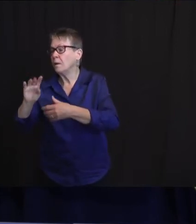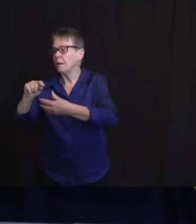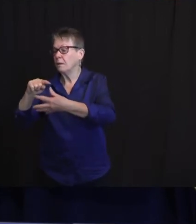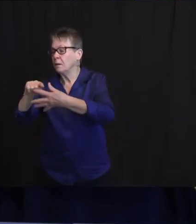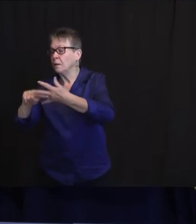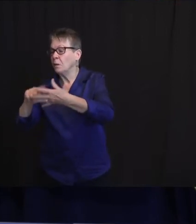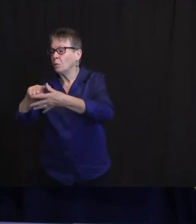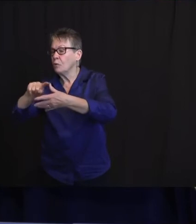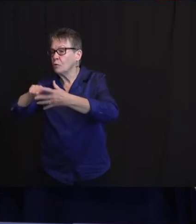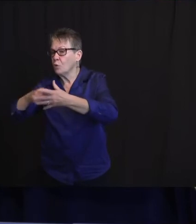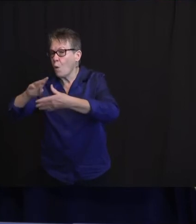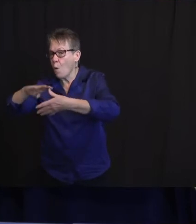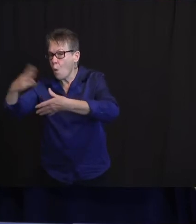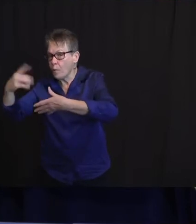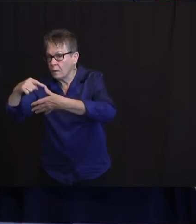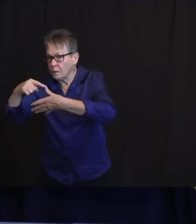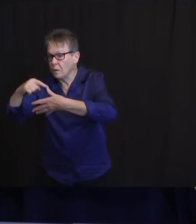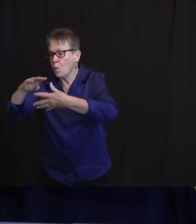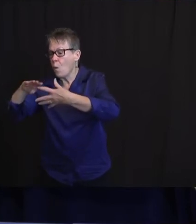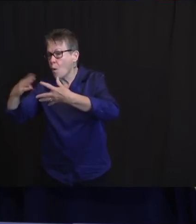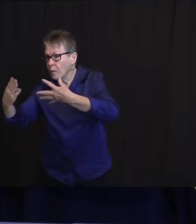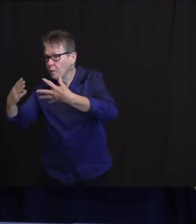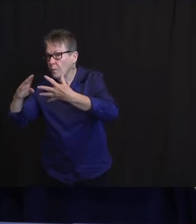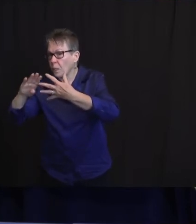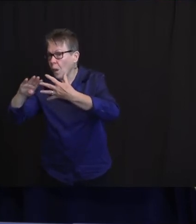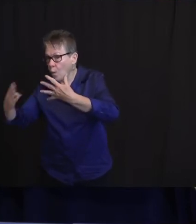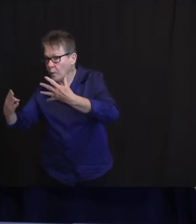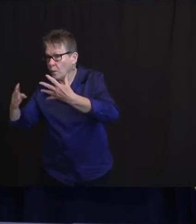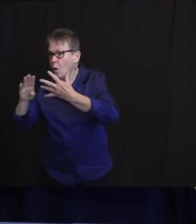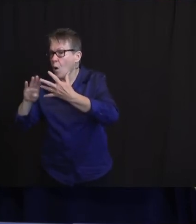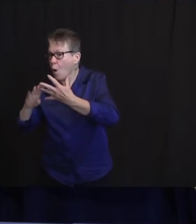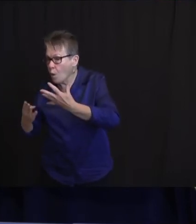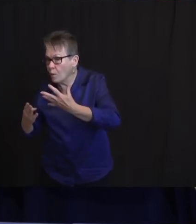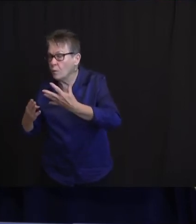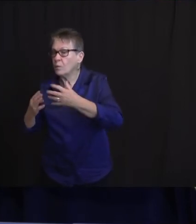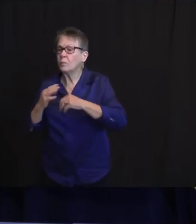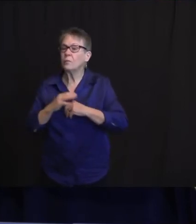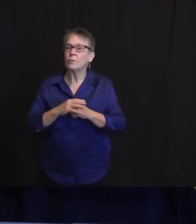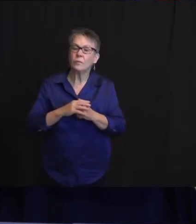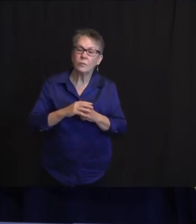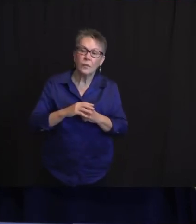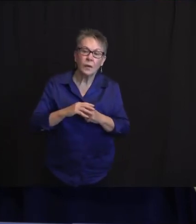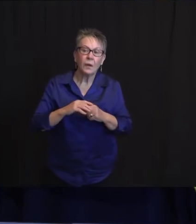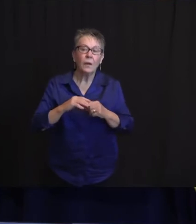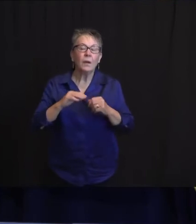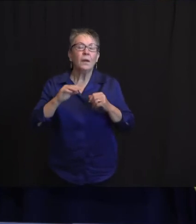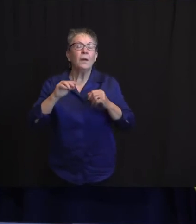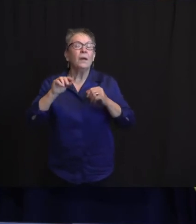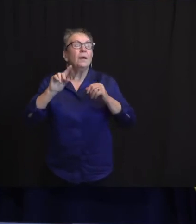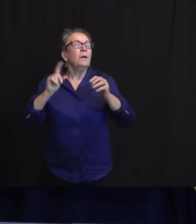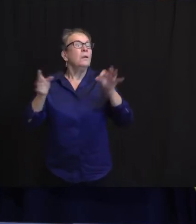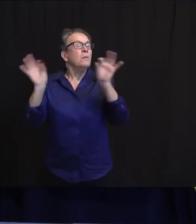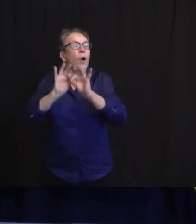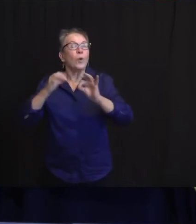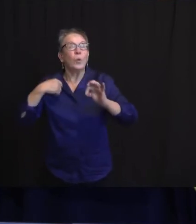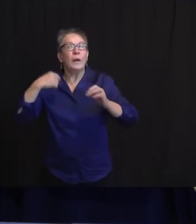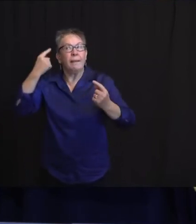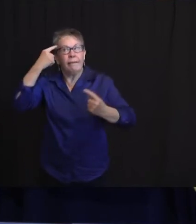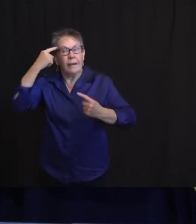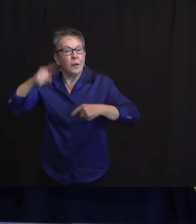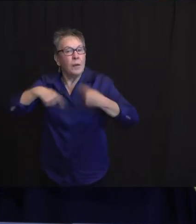again, health and safety being at the front of the list. And Judy, there's no discussion if Pfizer